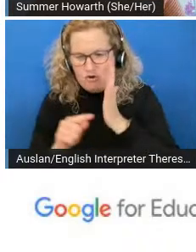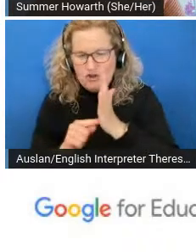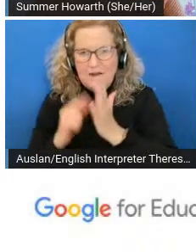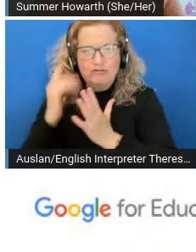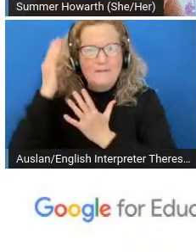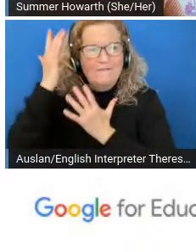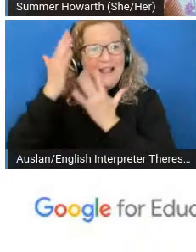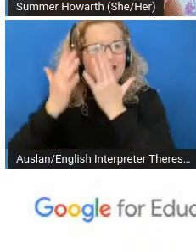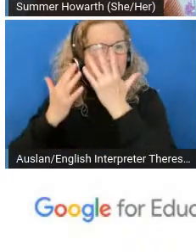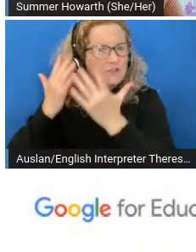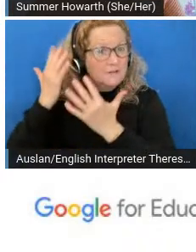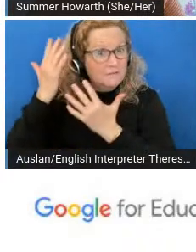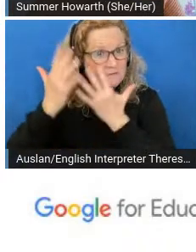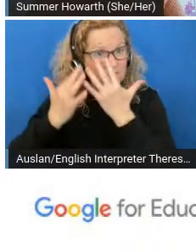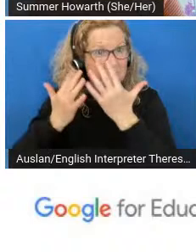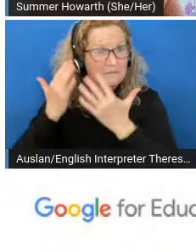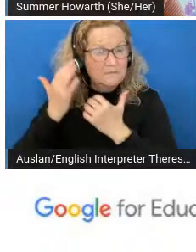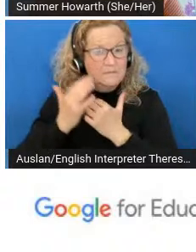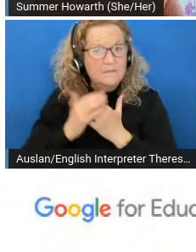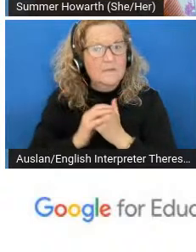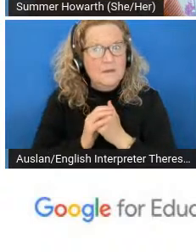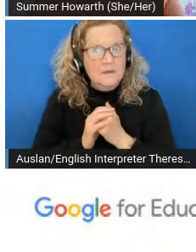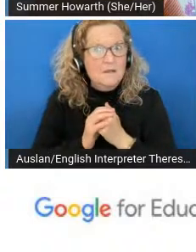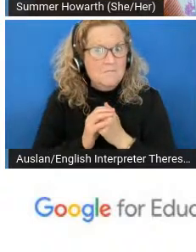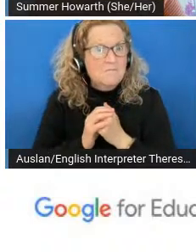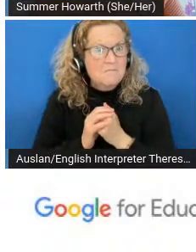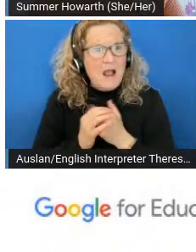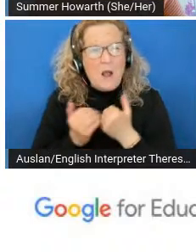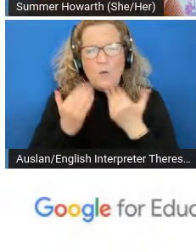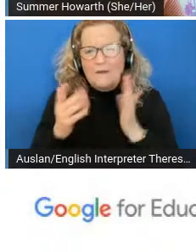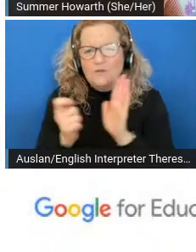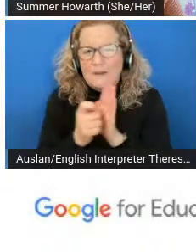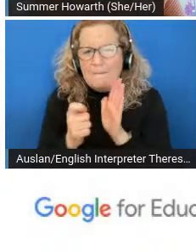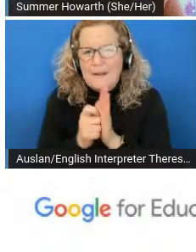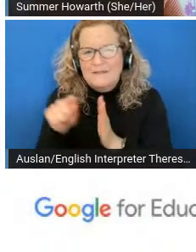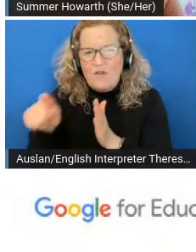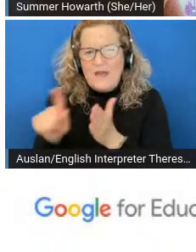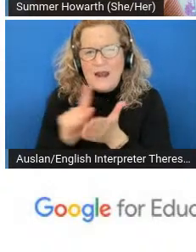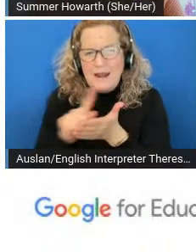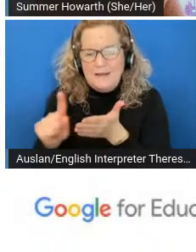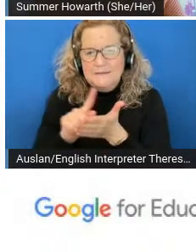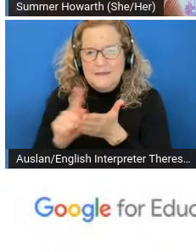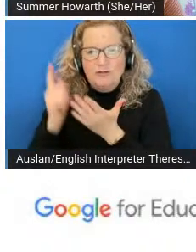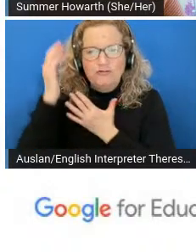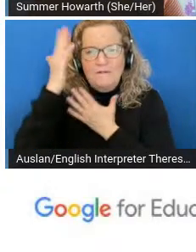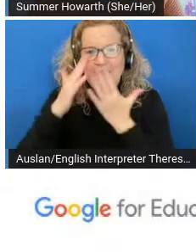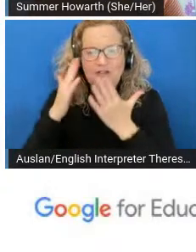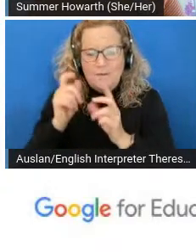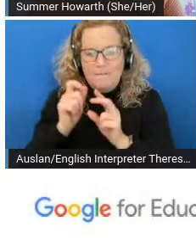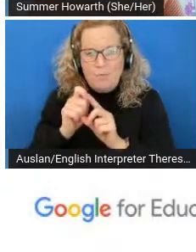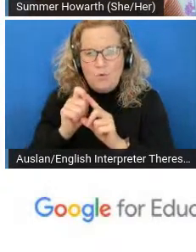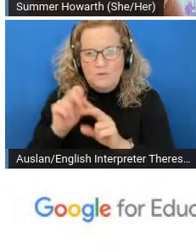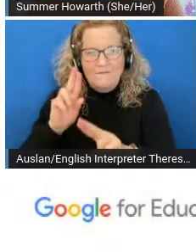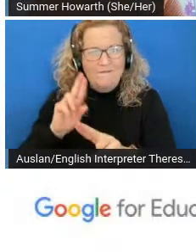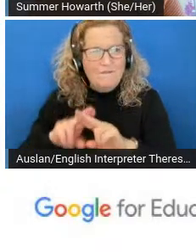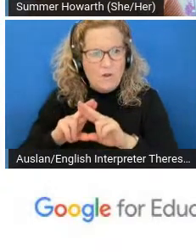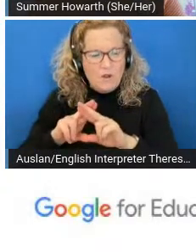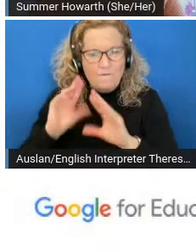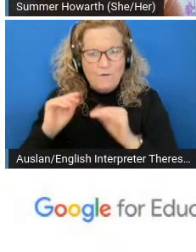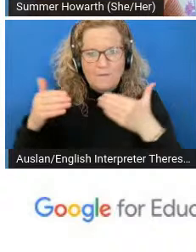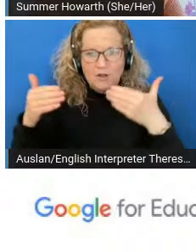is the idea, and I'm going to give you a couple of templates for this, reflection portfolios from slides and